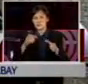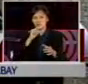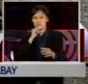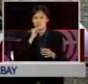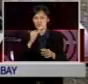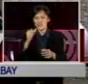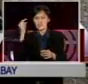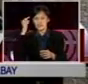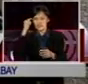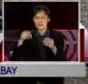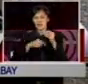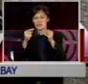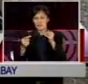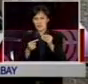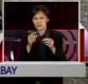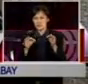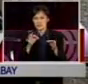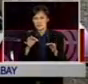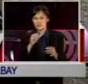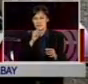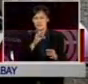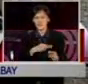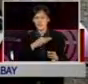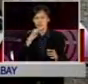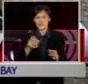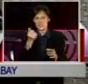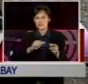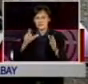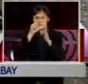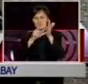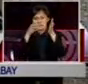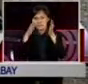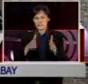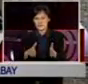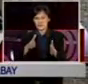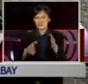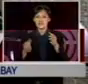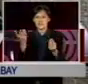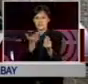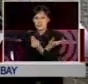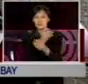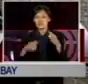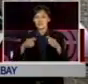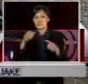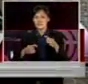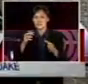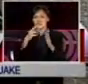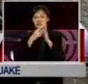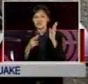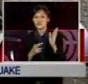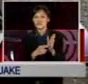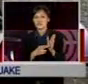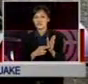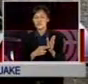any evidence not formally offered. Any lawyer of this impeachment court will agree with me that that is the rule. All right.